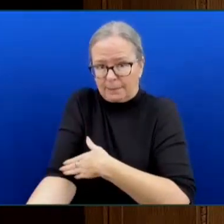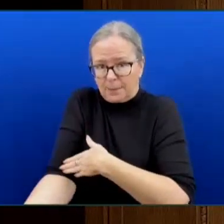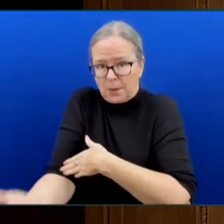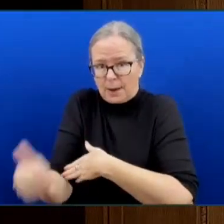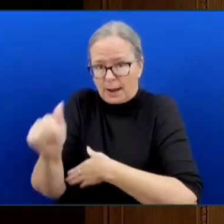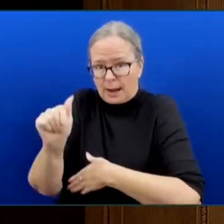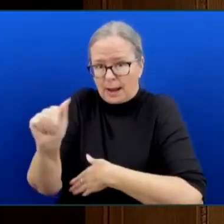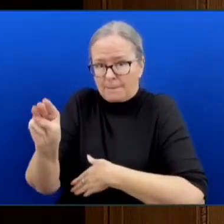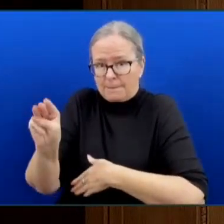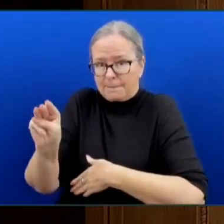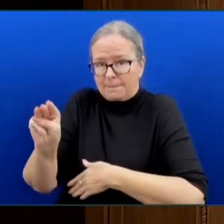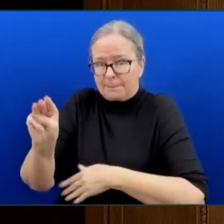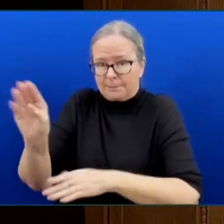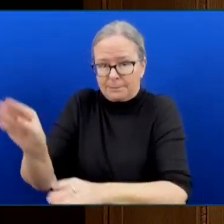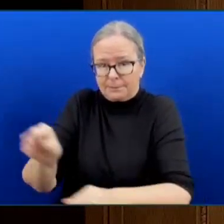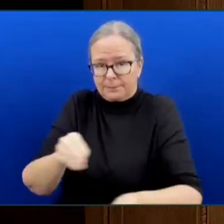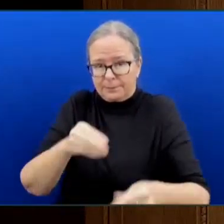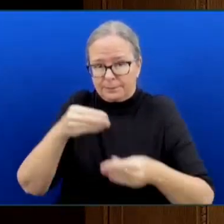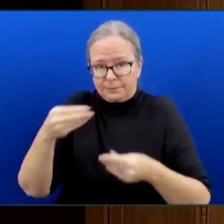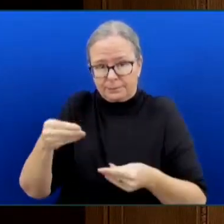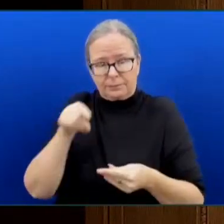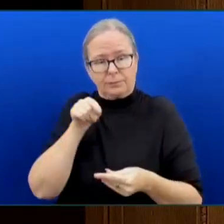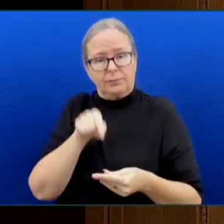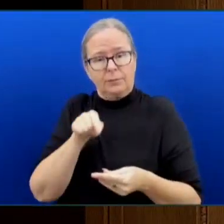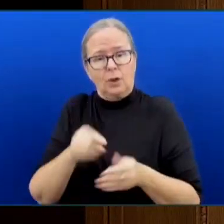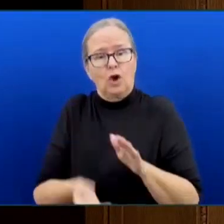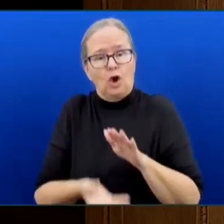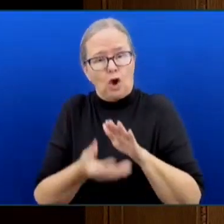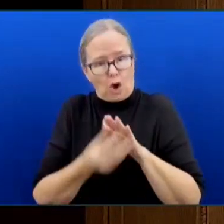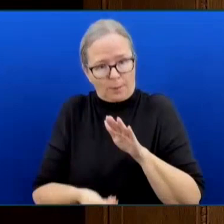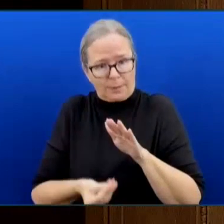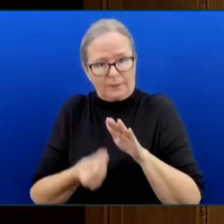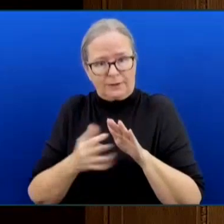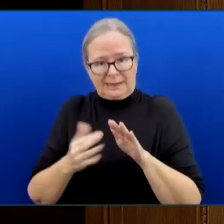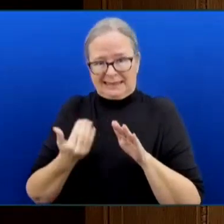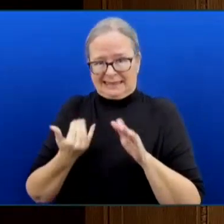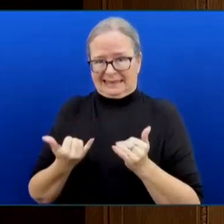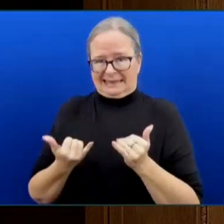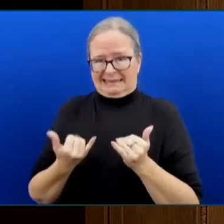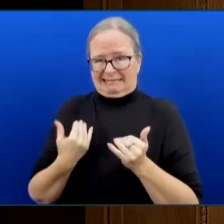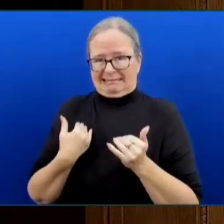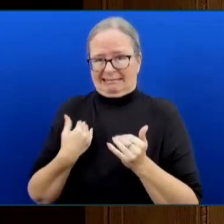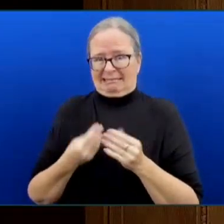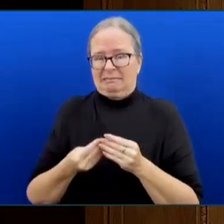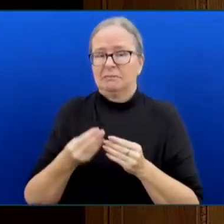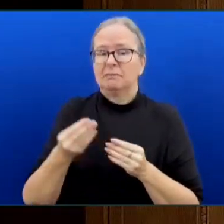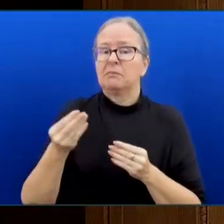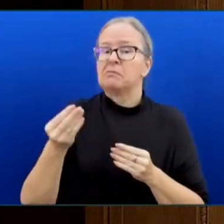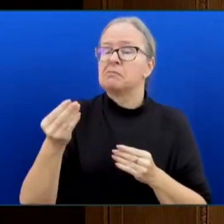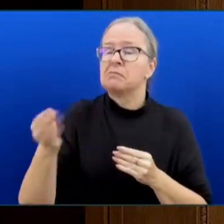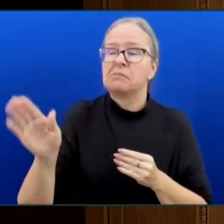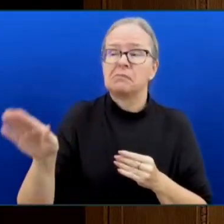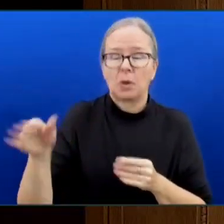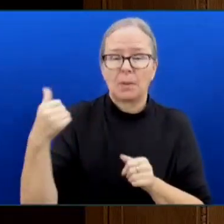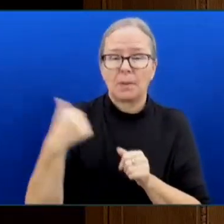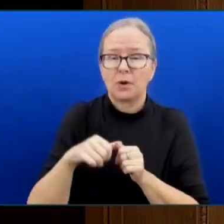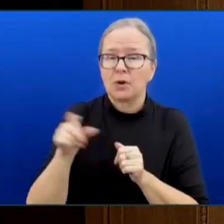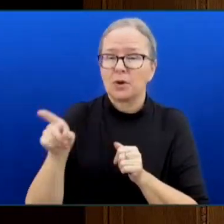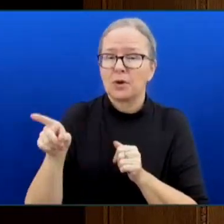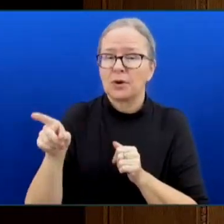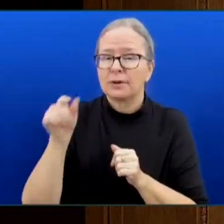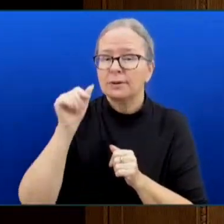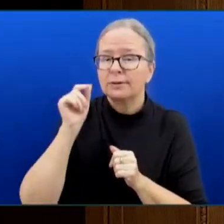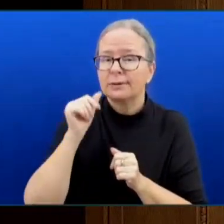copy over to her just a few moments ago so she'd have it to reference. It begins with the